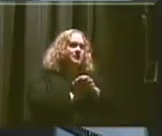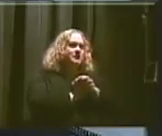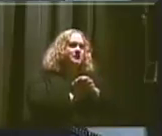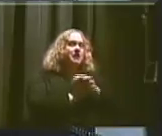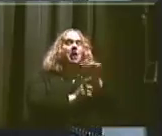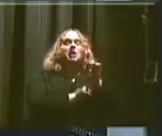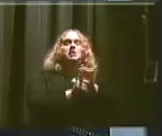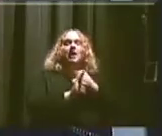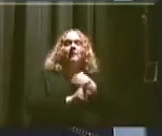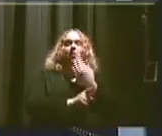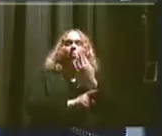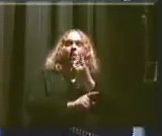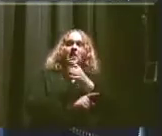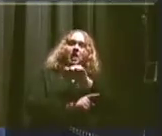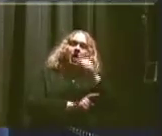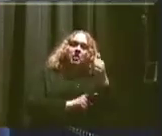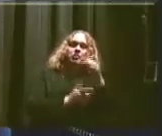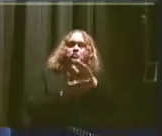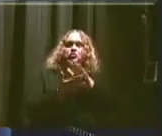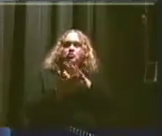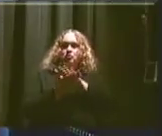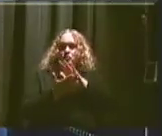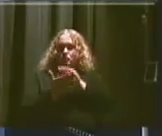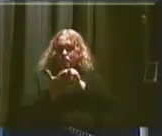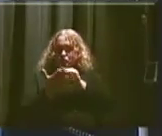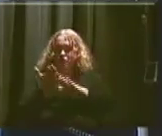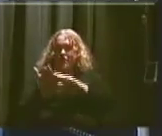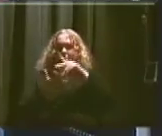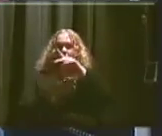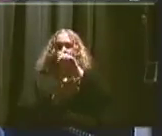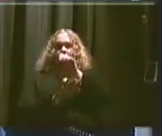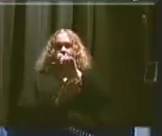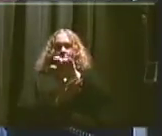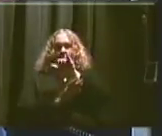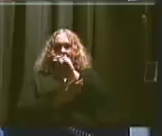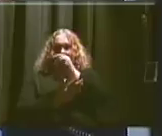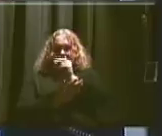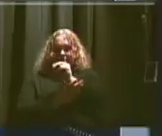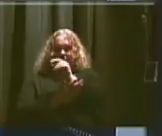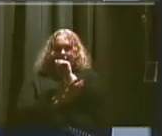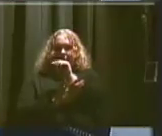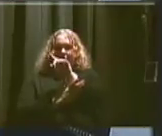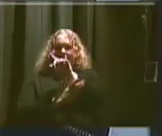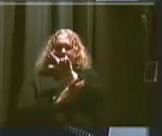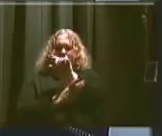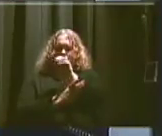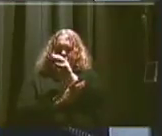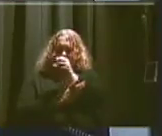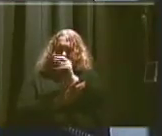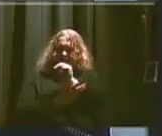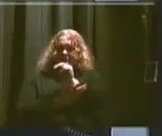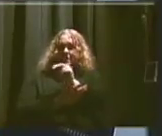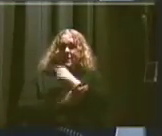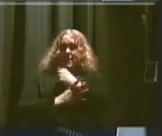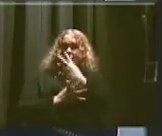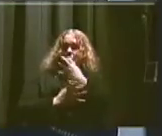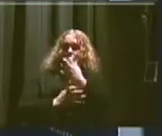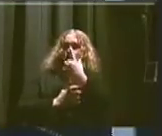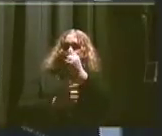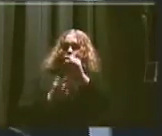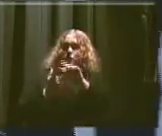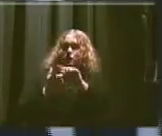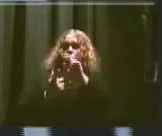I have one other student, Peyton Adelman. One of the things I want to share with you about him, he is looking to go to the Naval